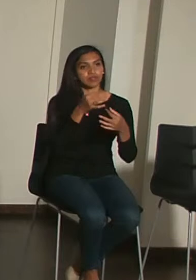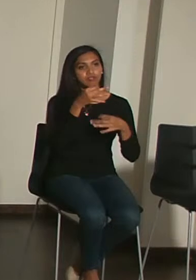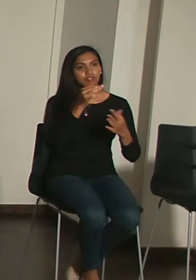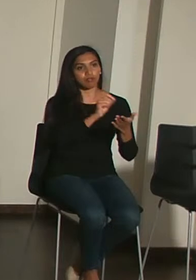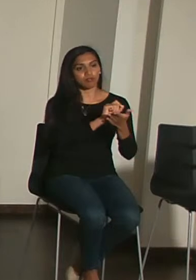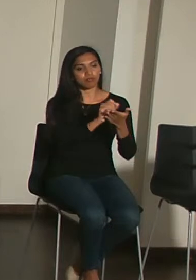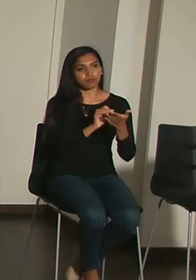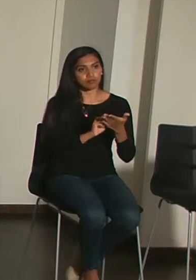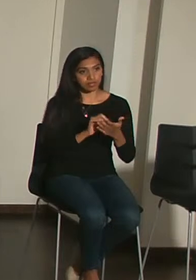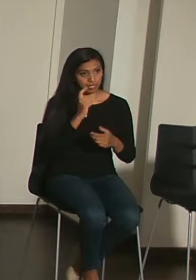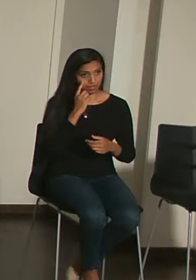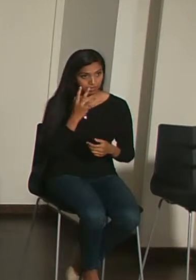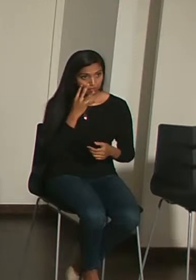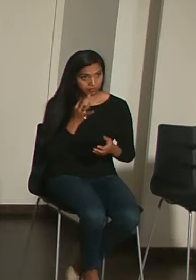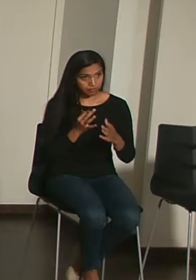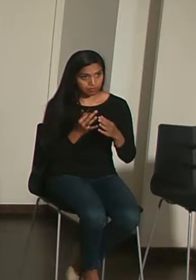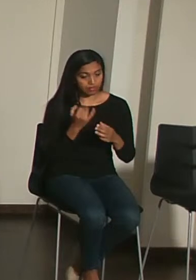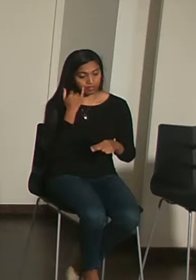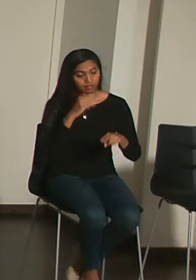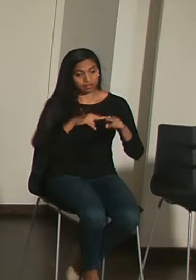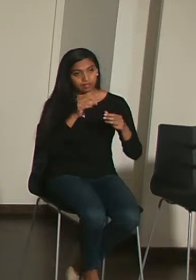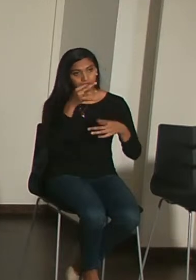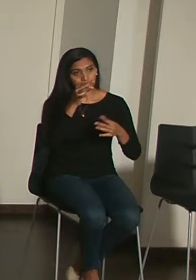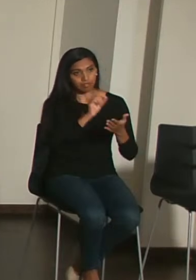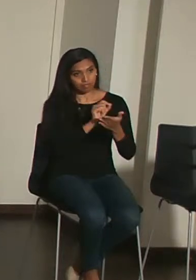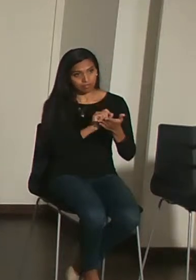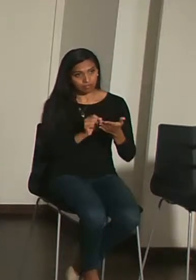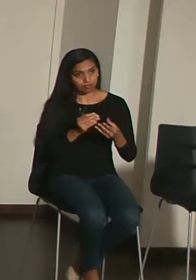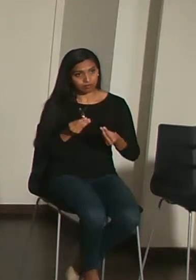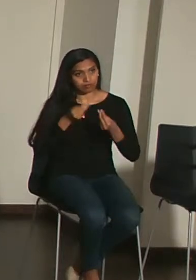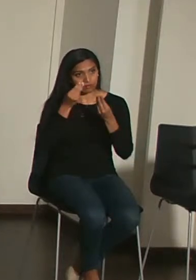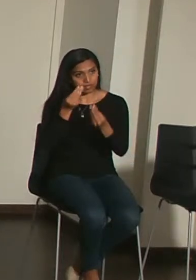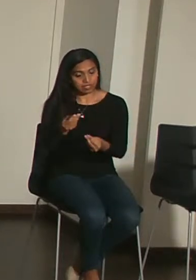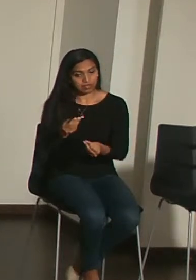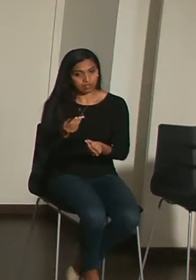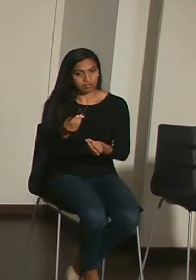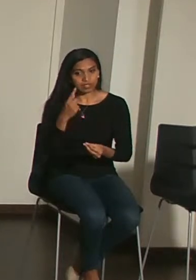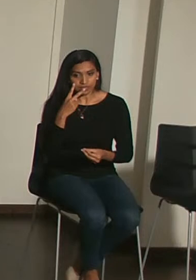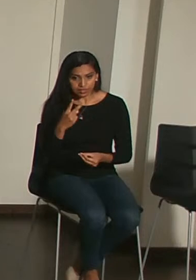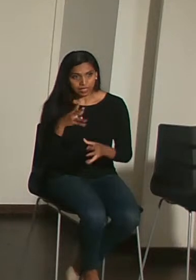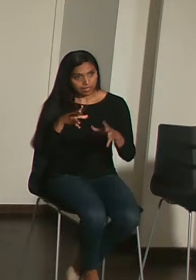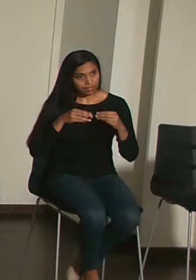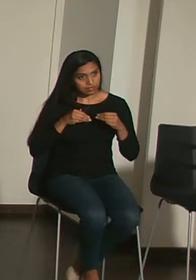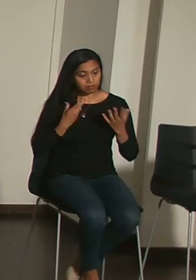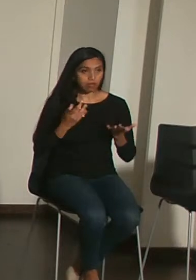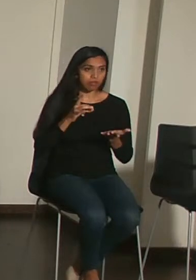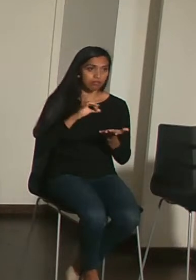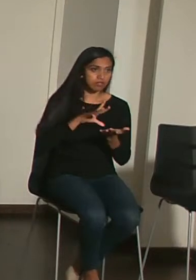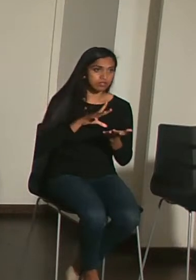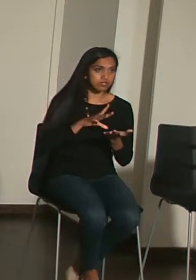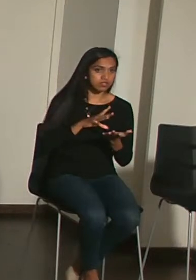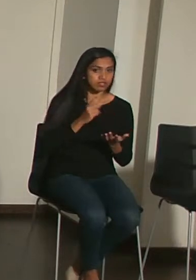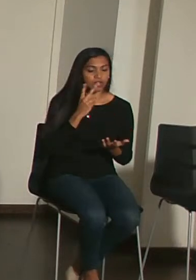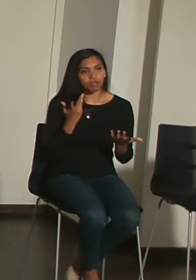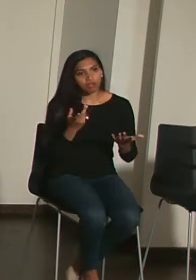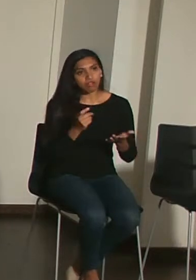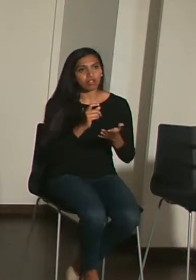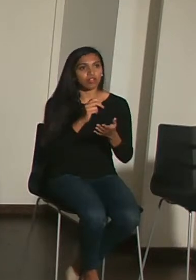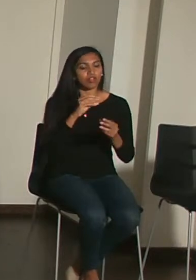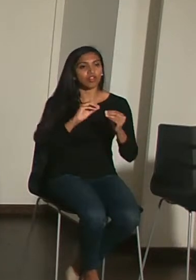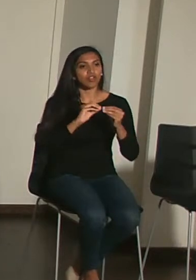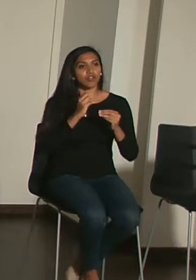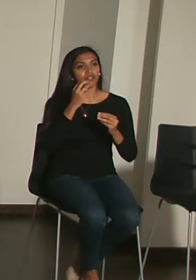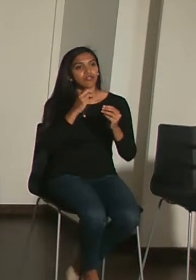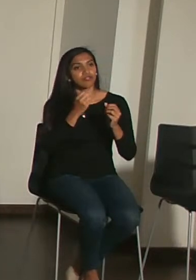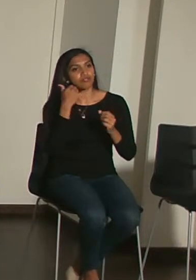a certificate of whether we've been accepted or rejected. Or then let's see which certificate we want, fill out a form number. Or then